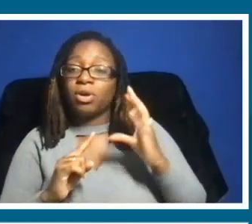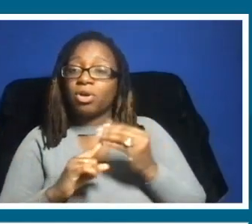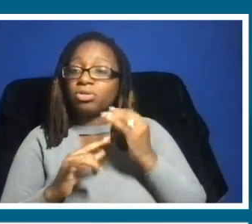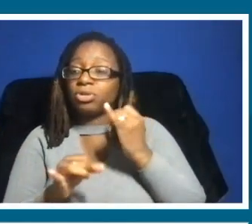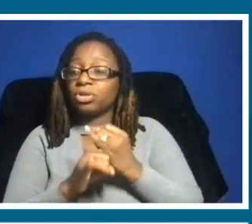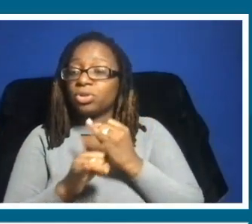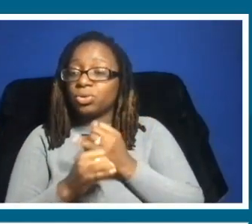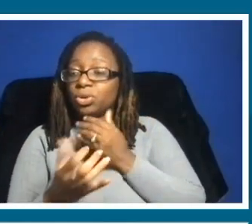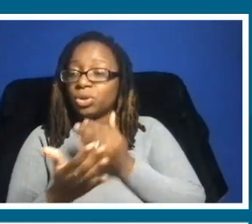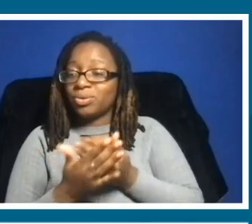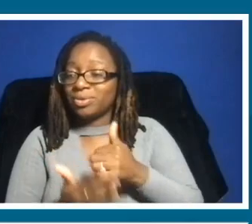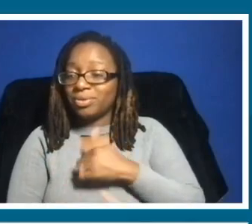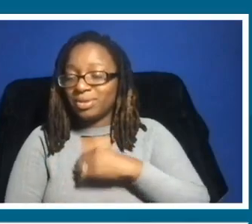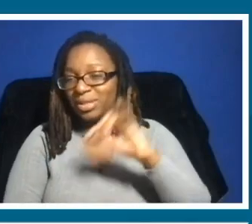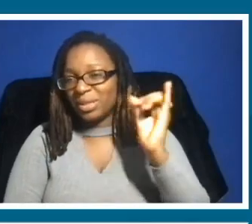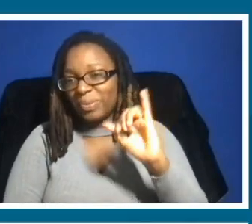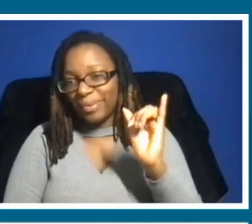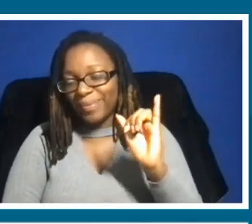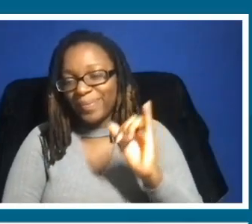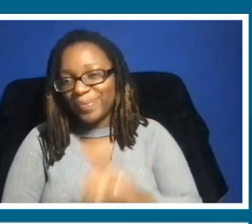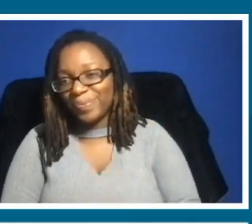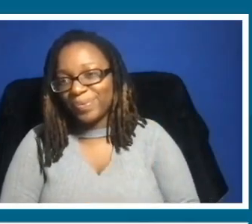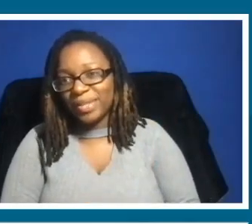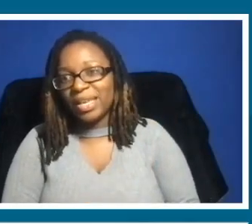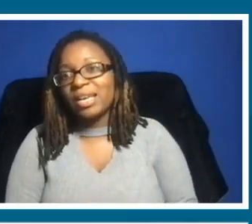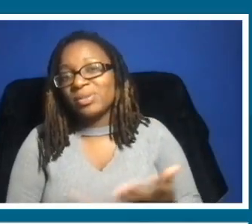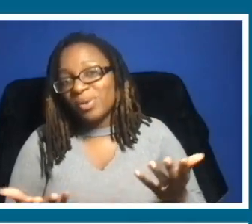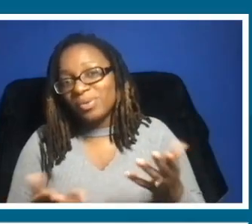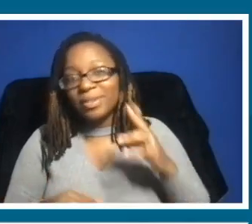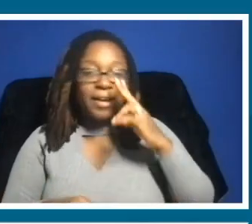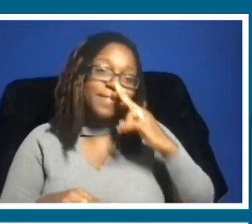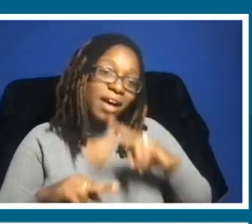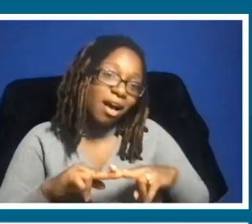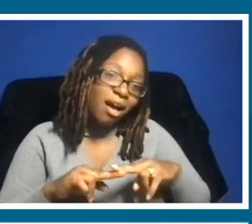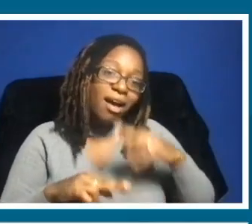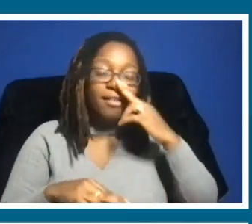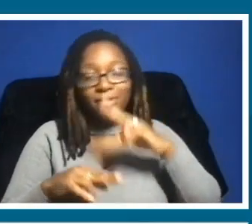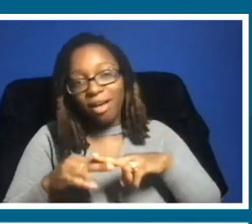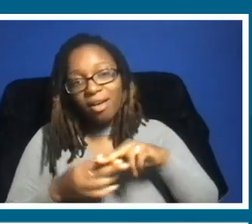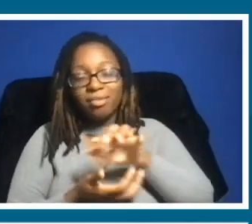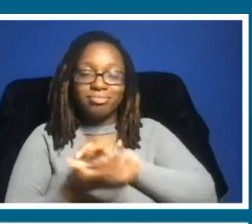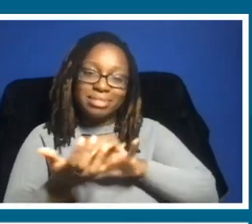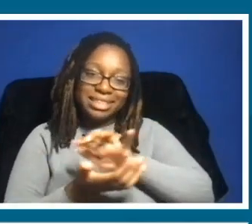well. So it's a fun mix of